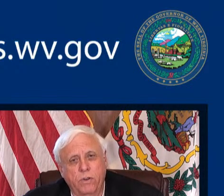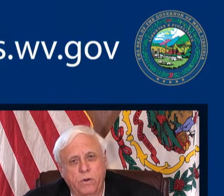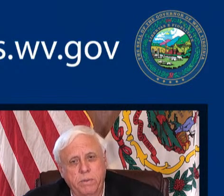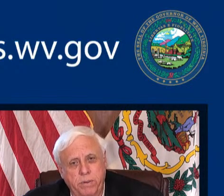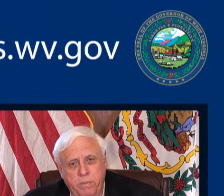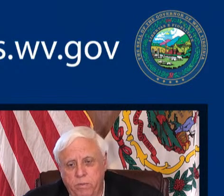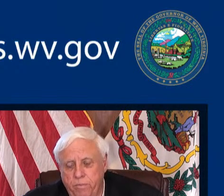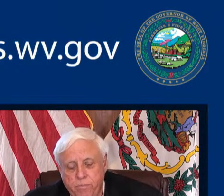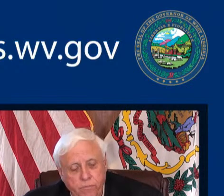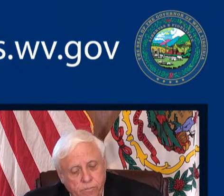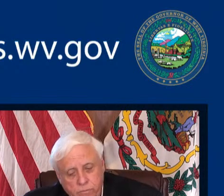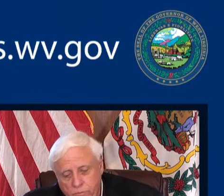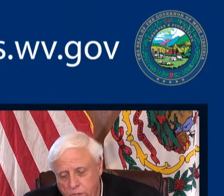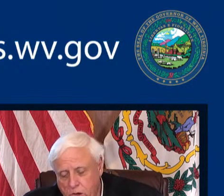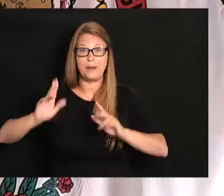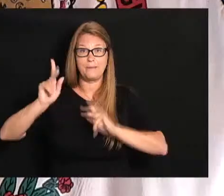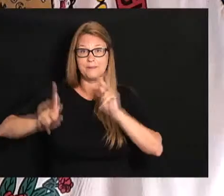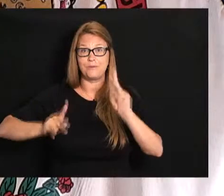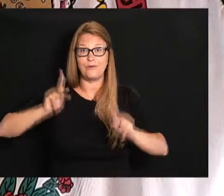all the great people,